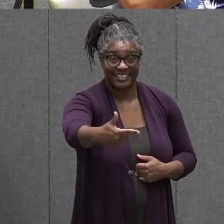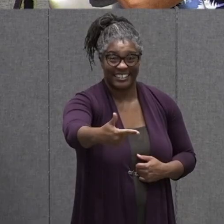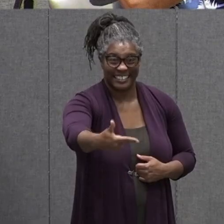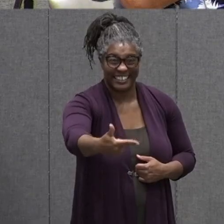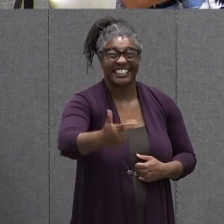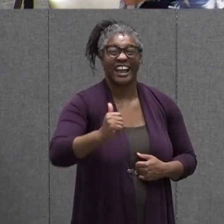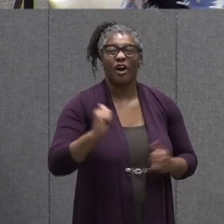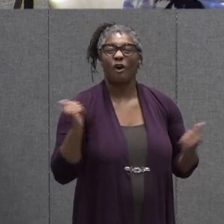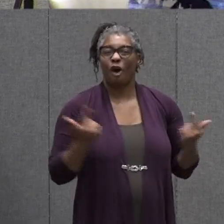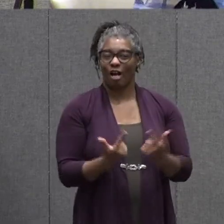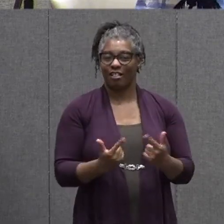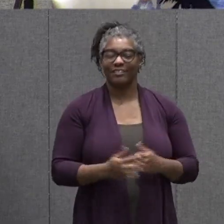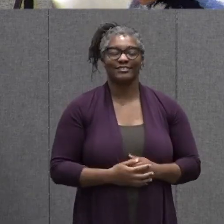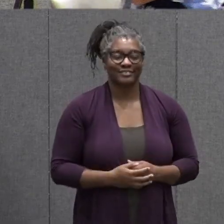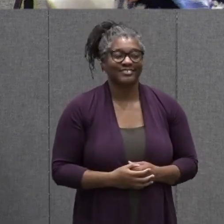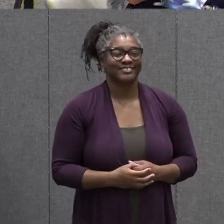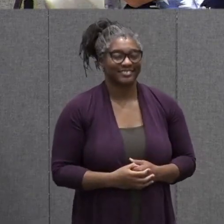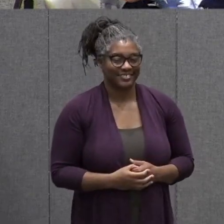Everybody play.